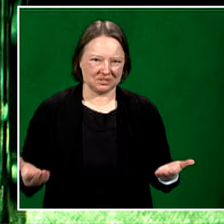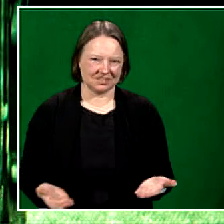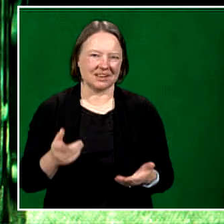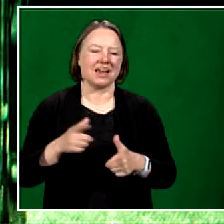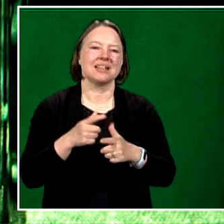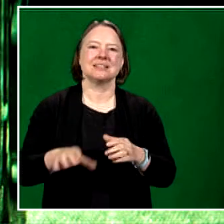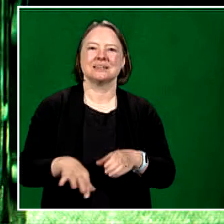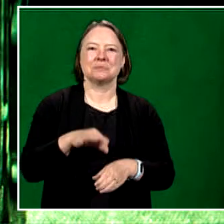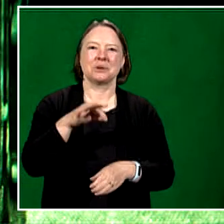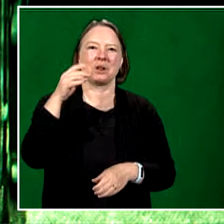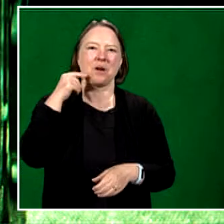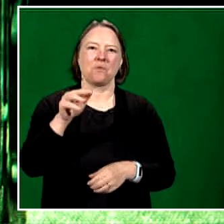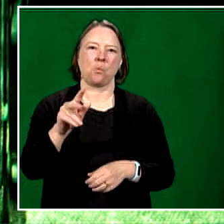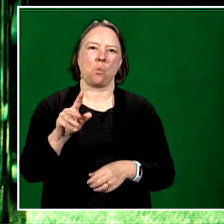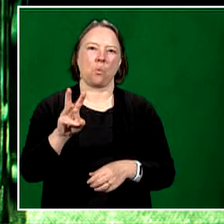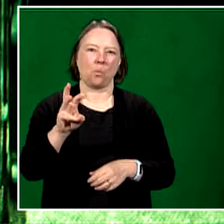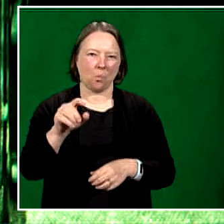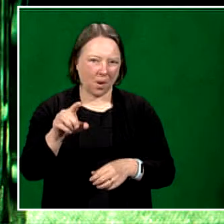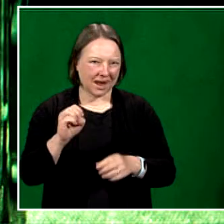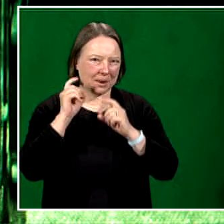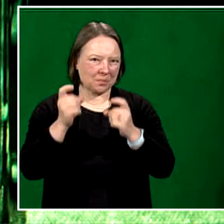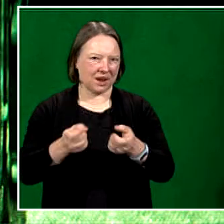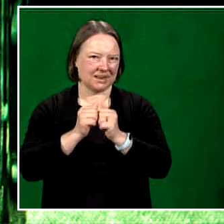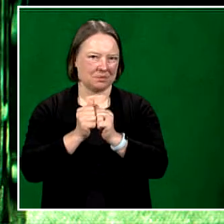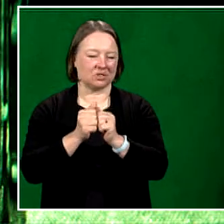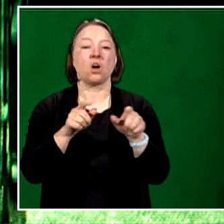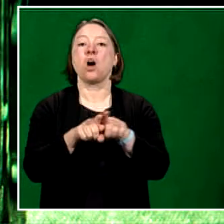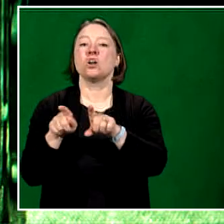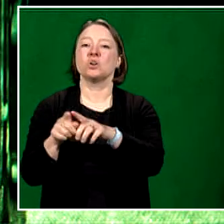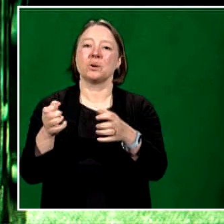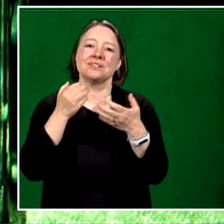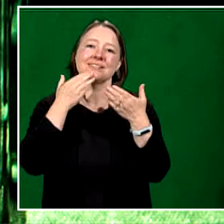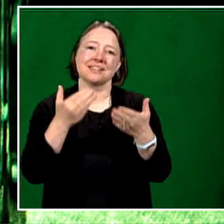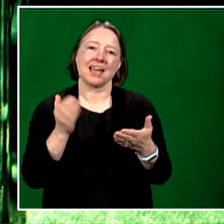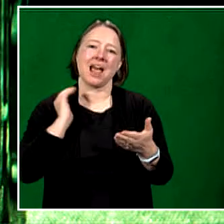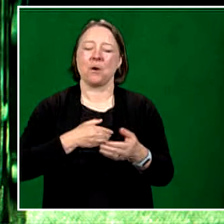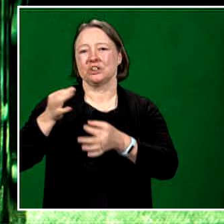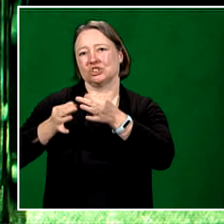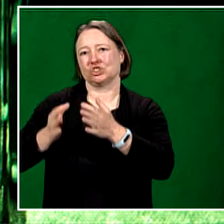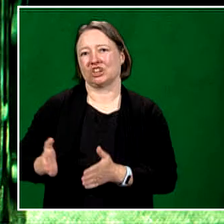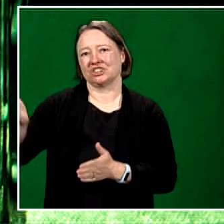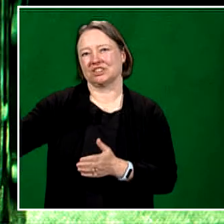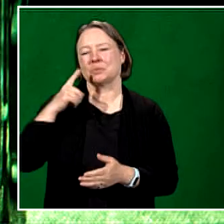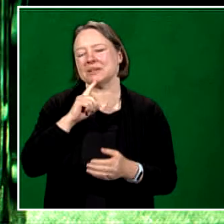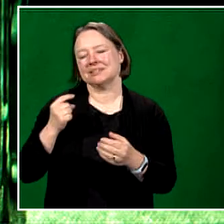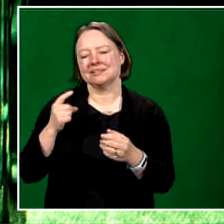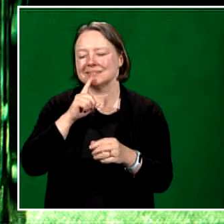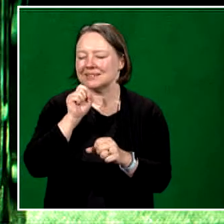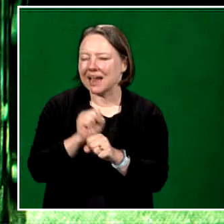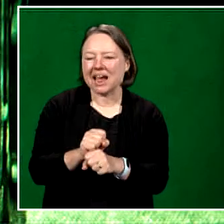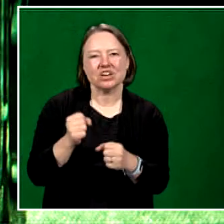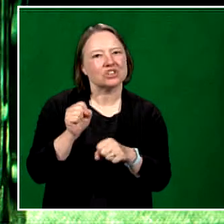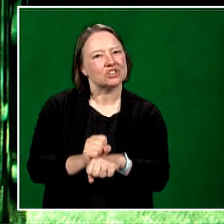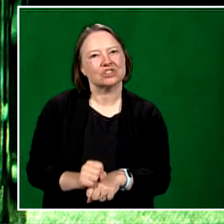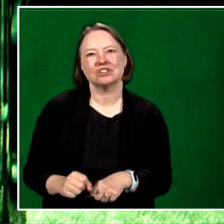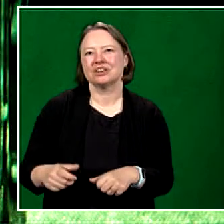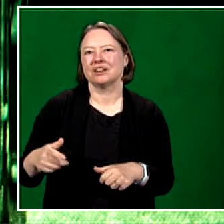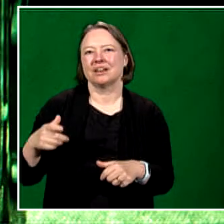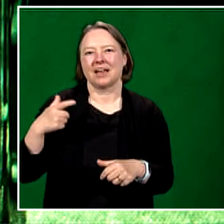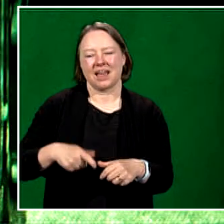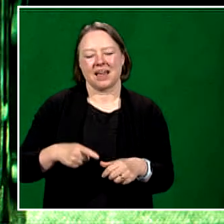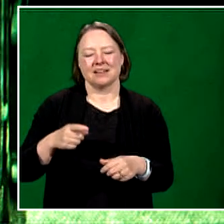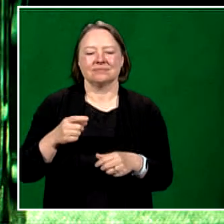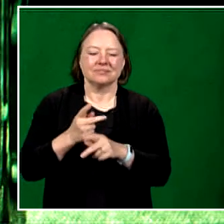the spirit of the Wege Prize competition. We would also like to thank our judges for their dedication and care in choosing